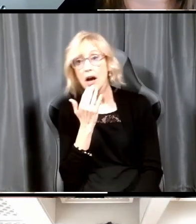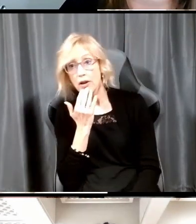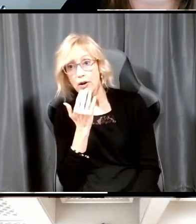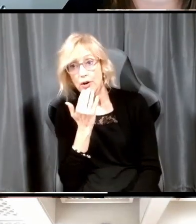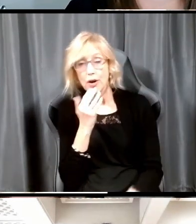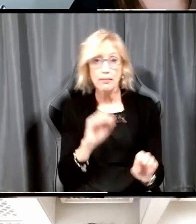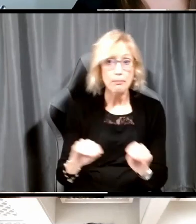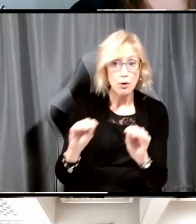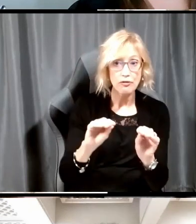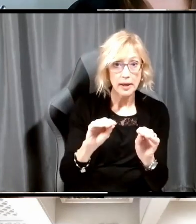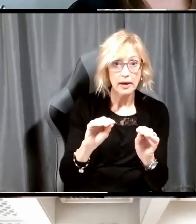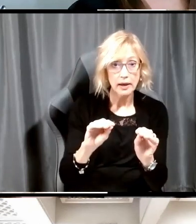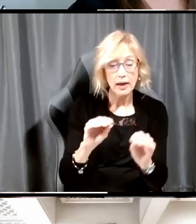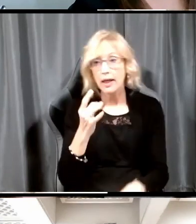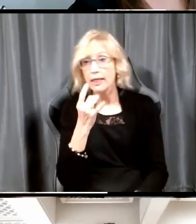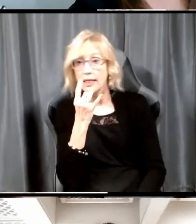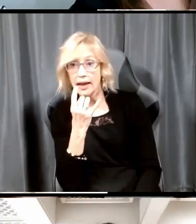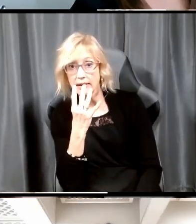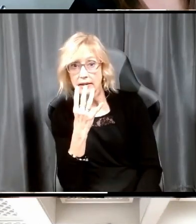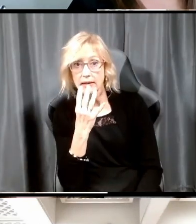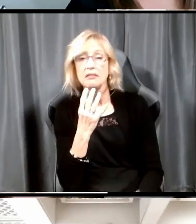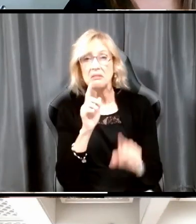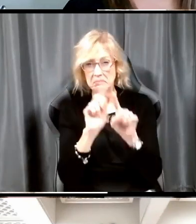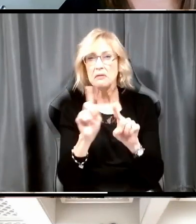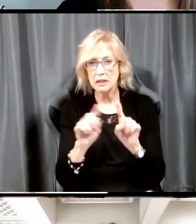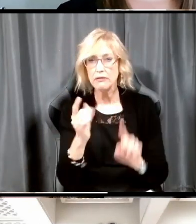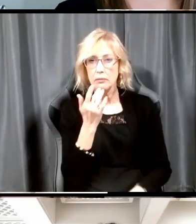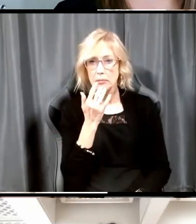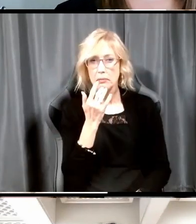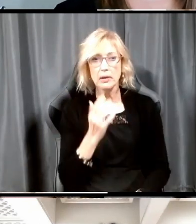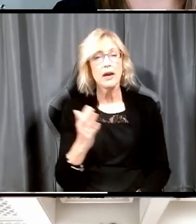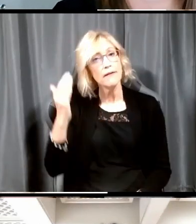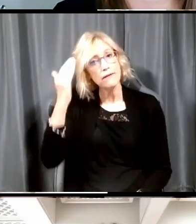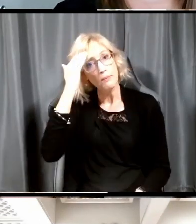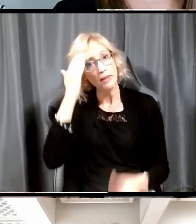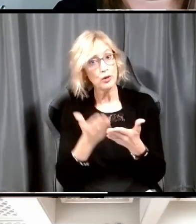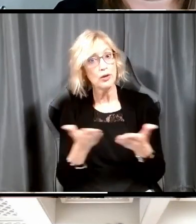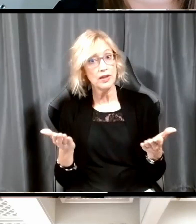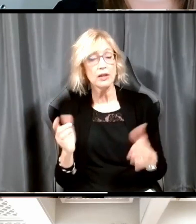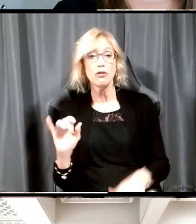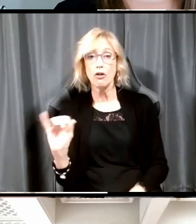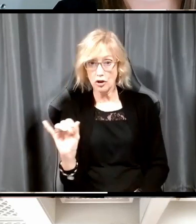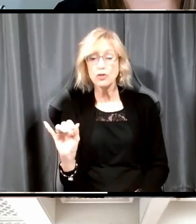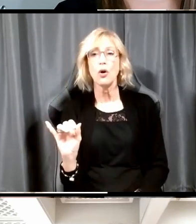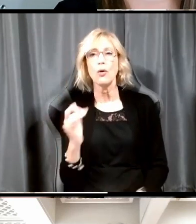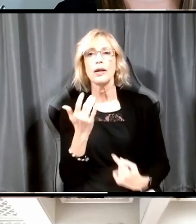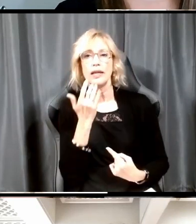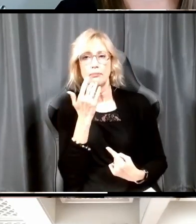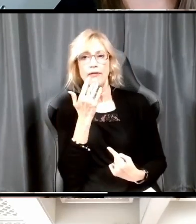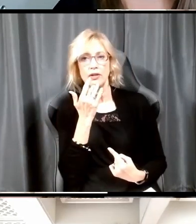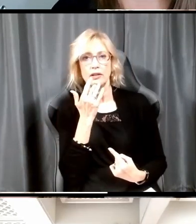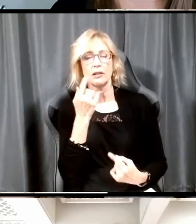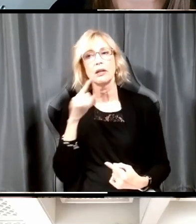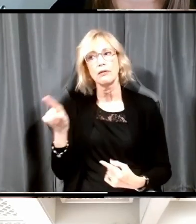for movement, preferences for light. So familiar items also are a preference for